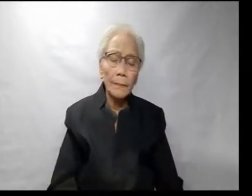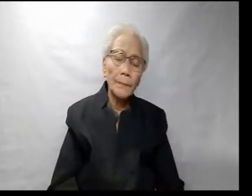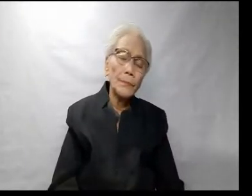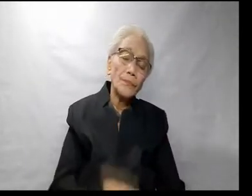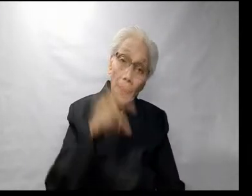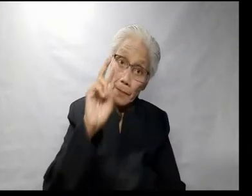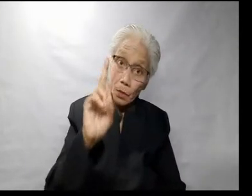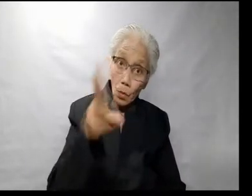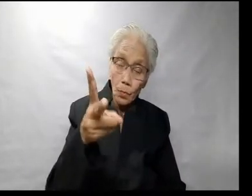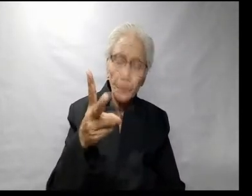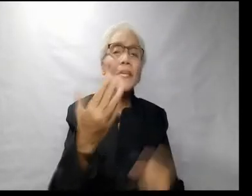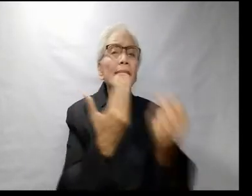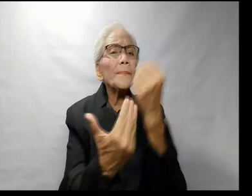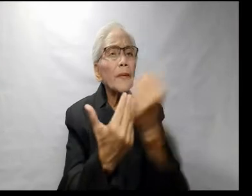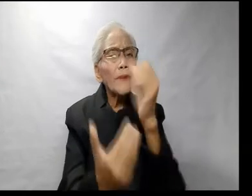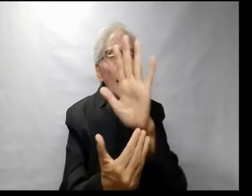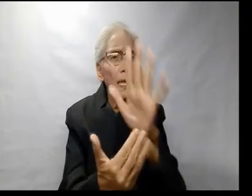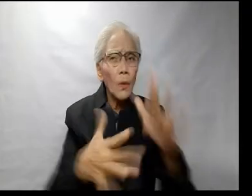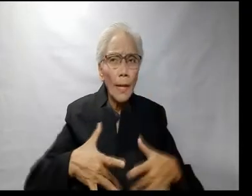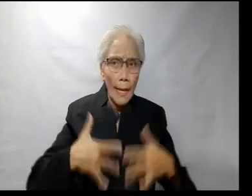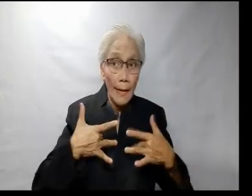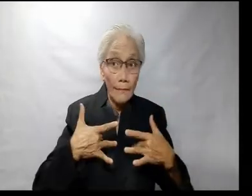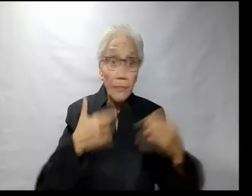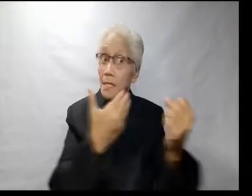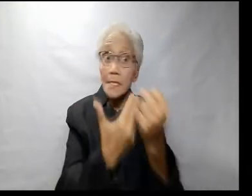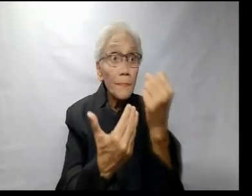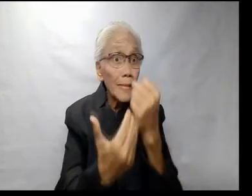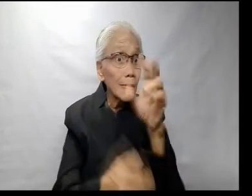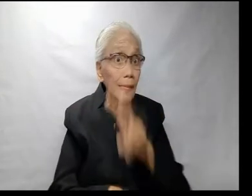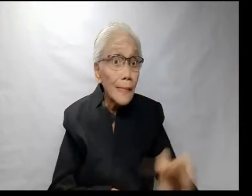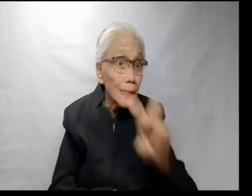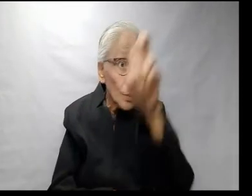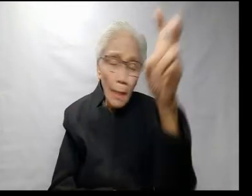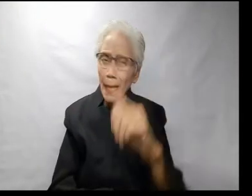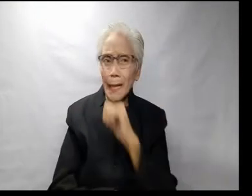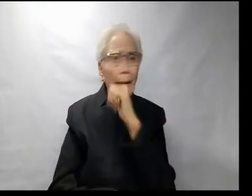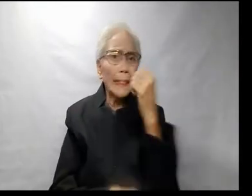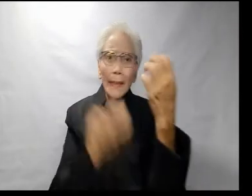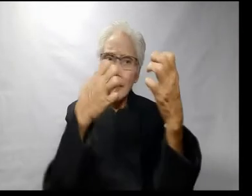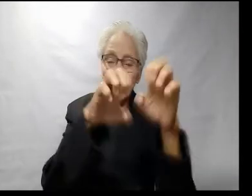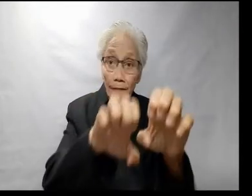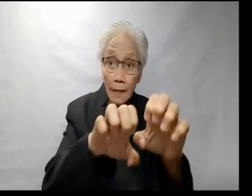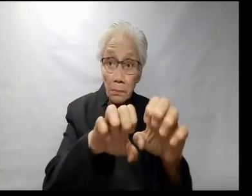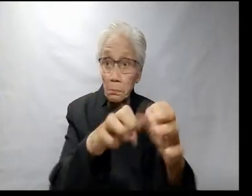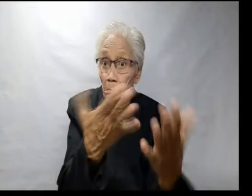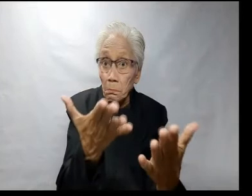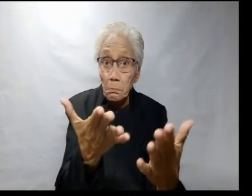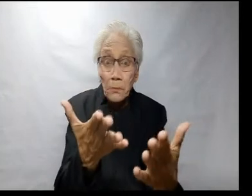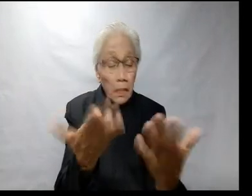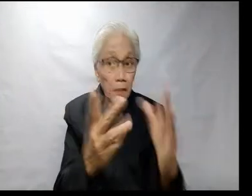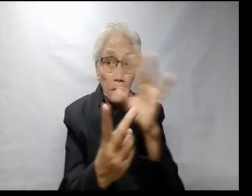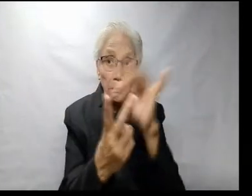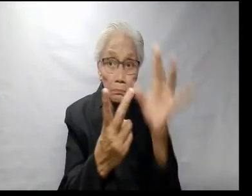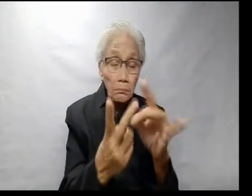God." Step number two, simplify your life. Simplicity is a journey, not an